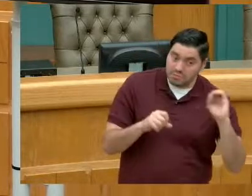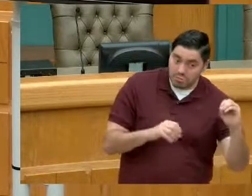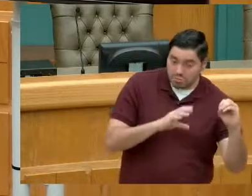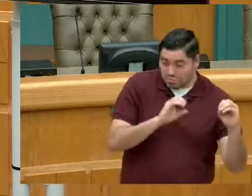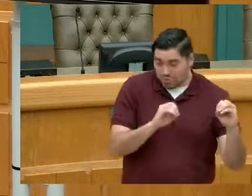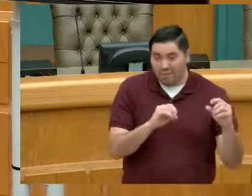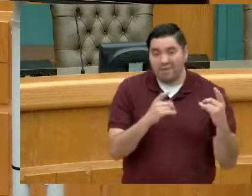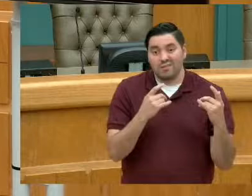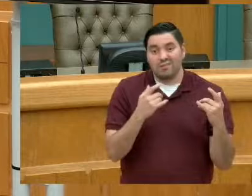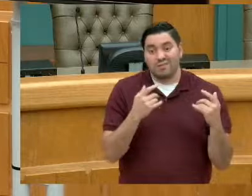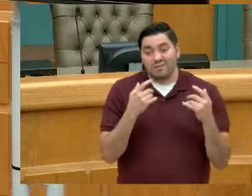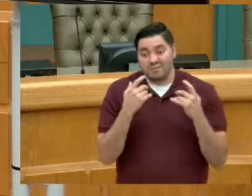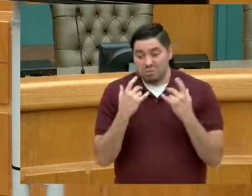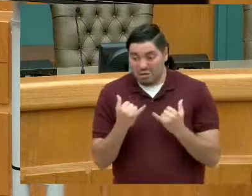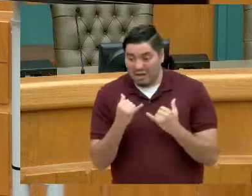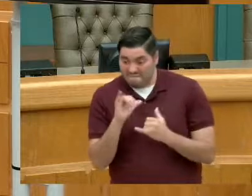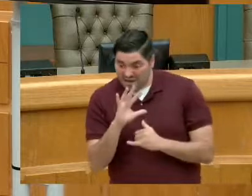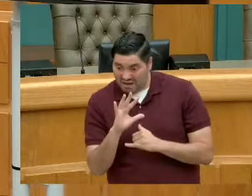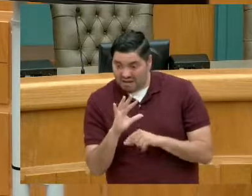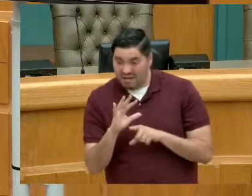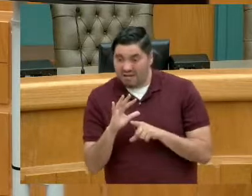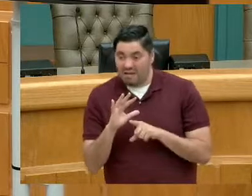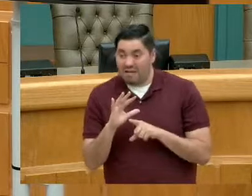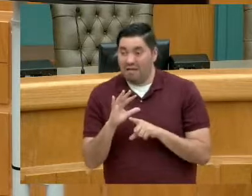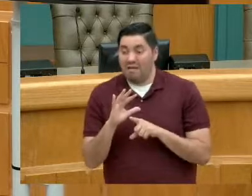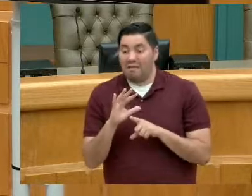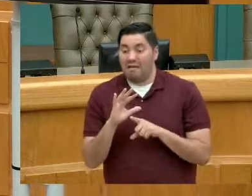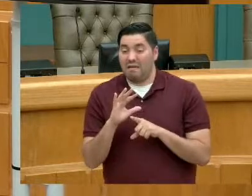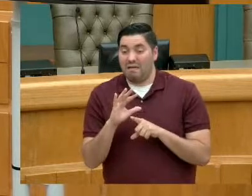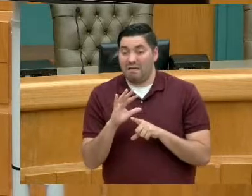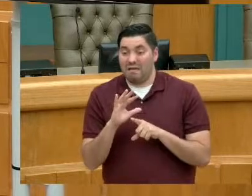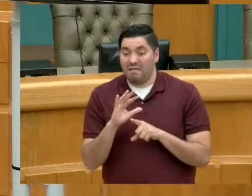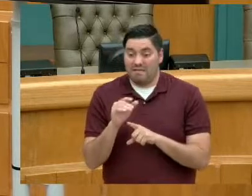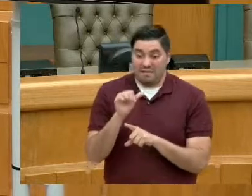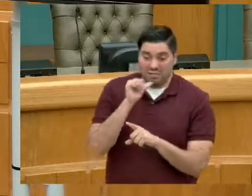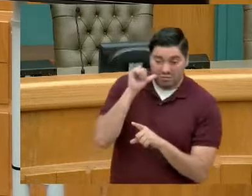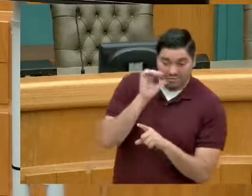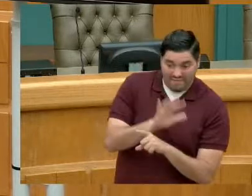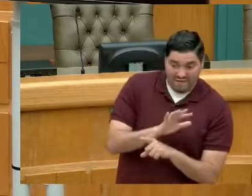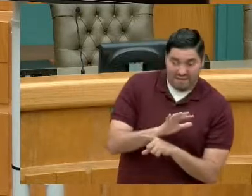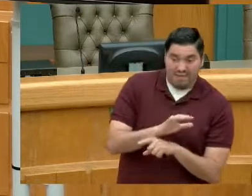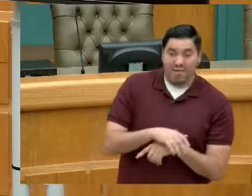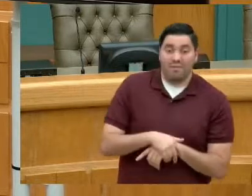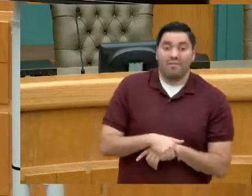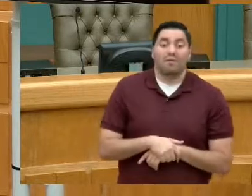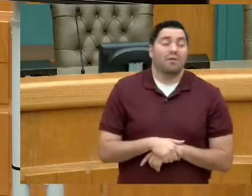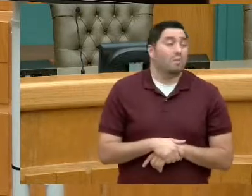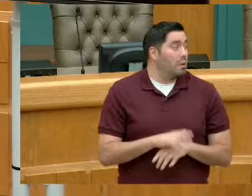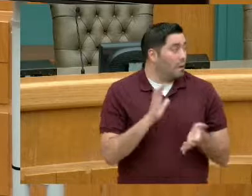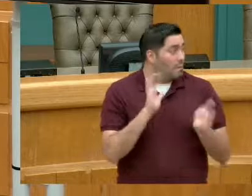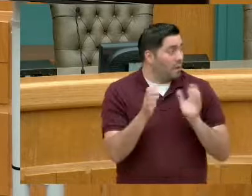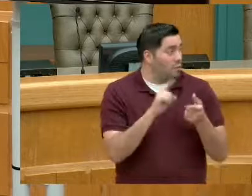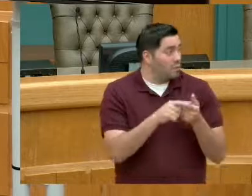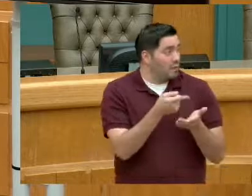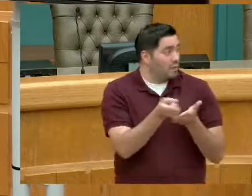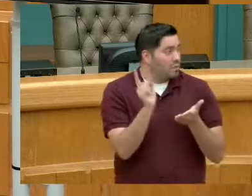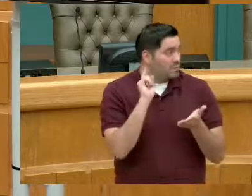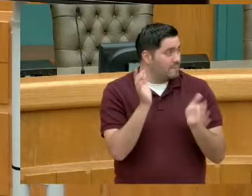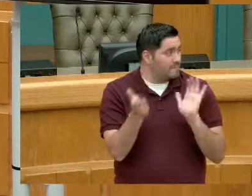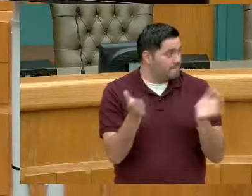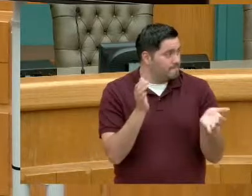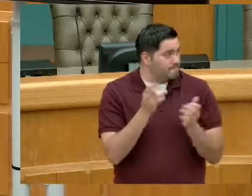5 today, the 5 yesterday, and the 6 on Saturday is different compared to let's look at last week's 7-day one more